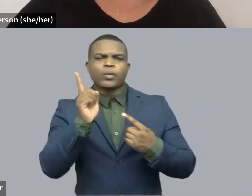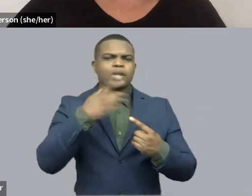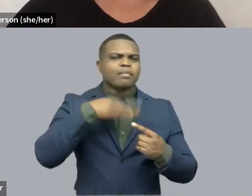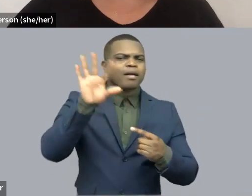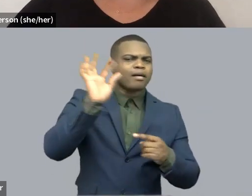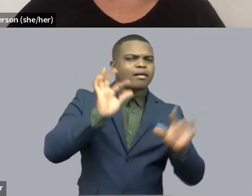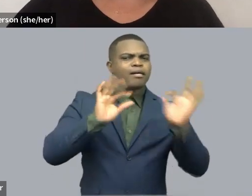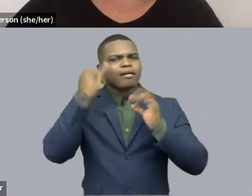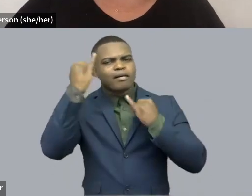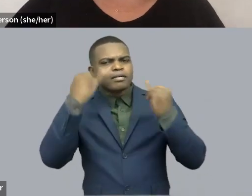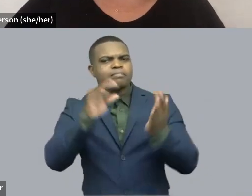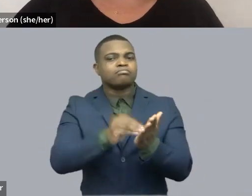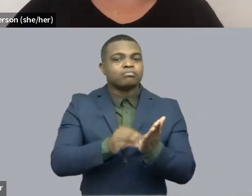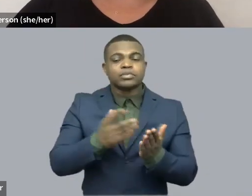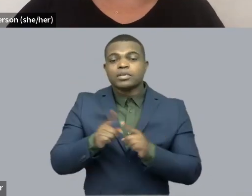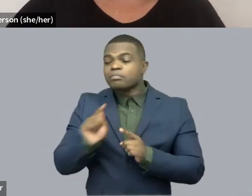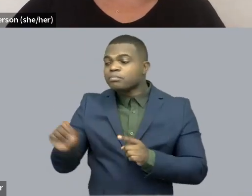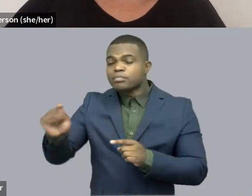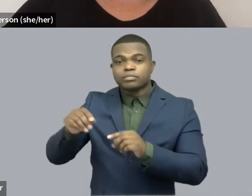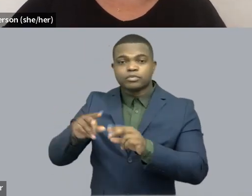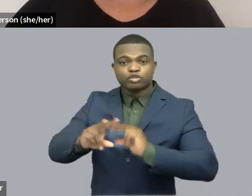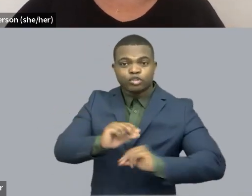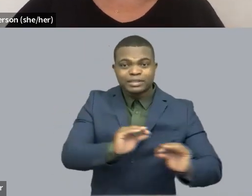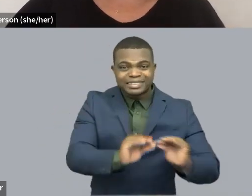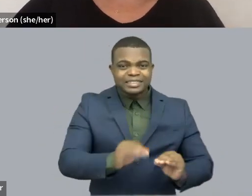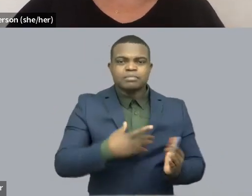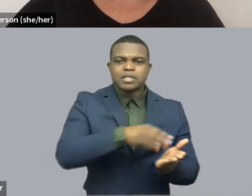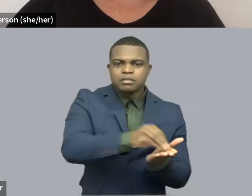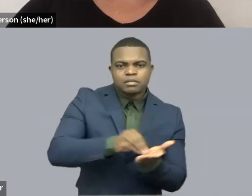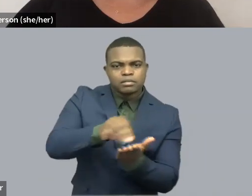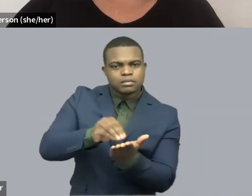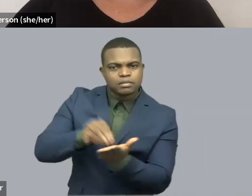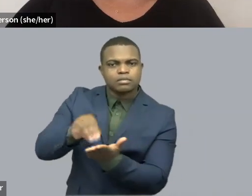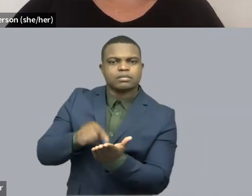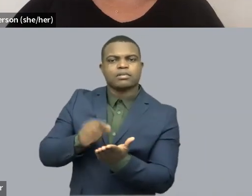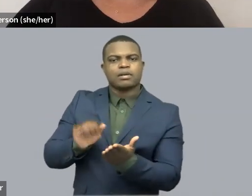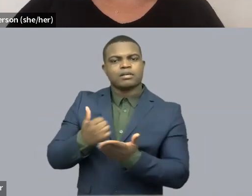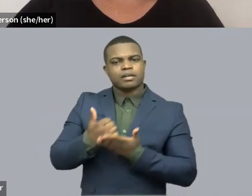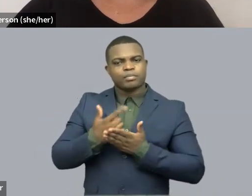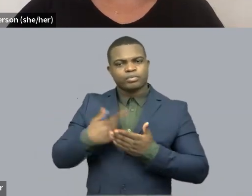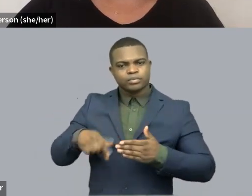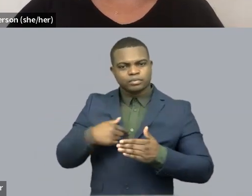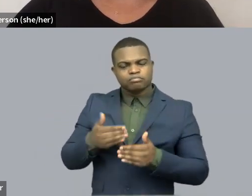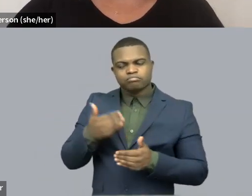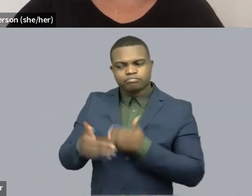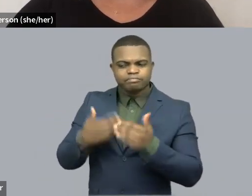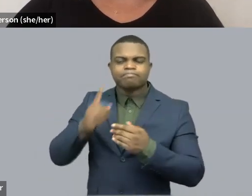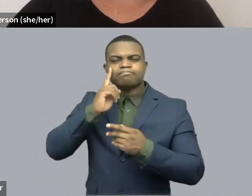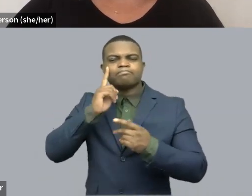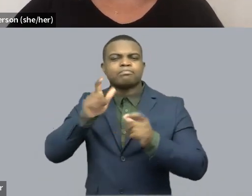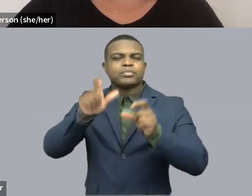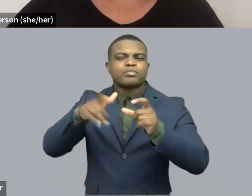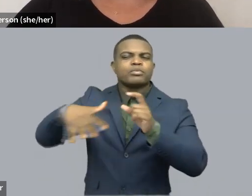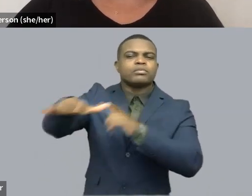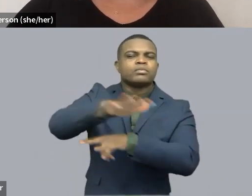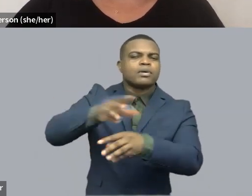and which are the economic leverage. And so, because it's not, the market is very opaque.